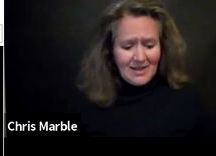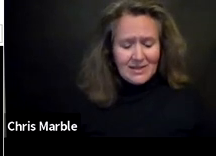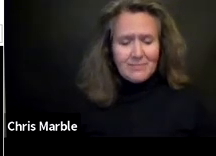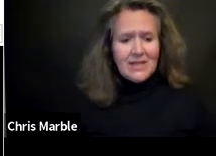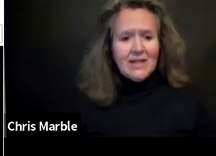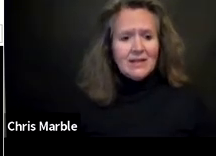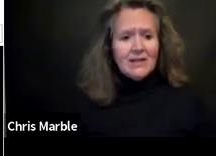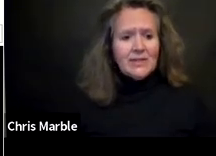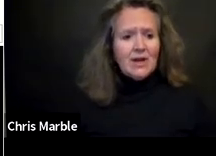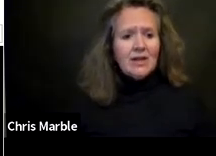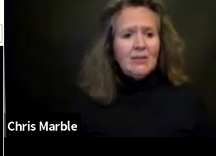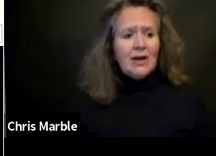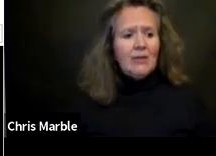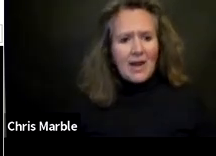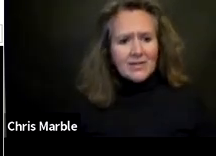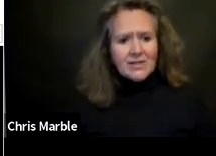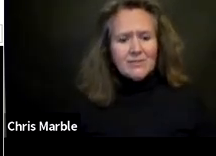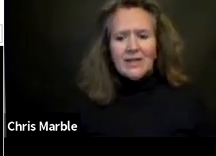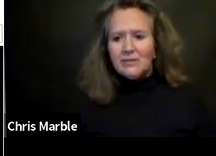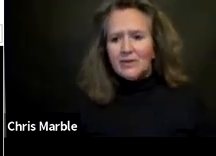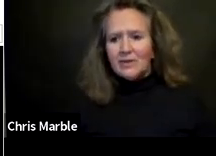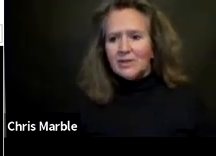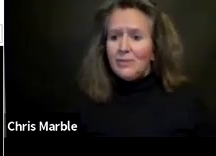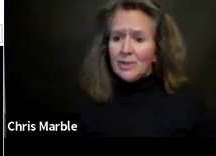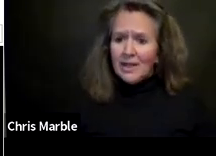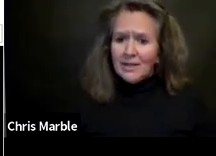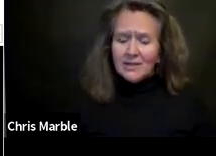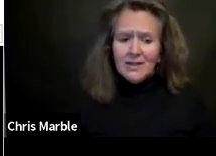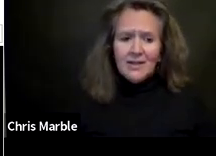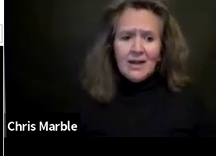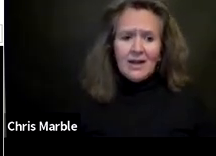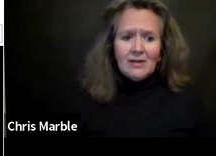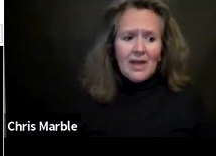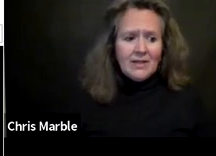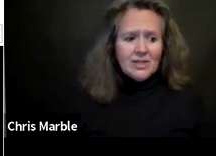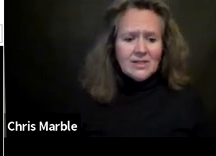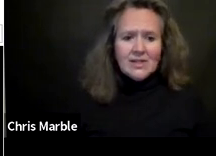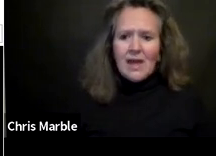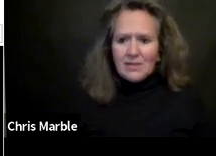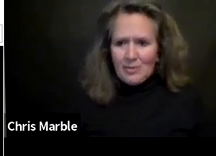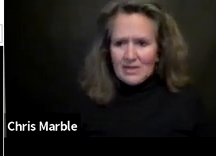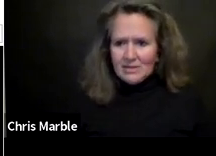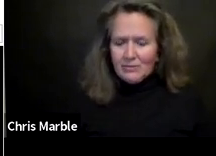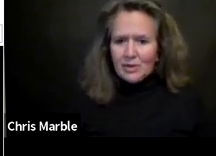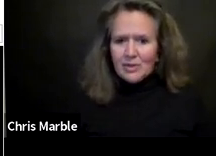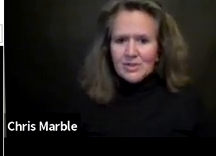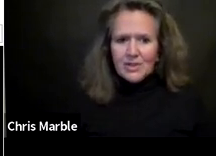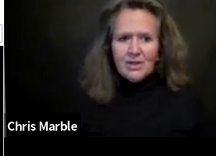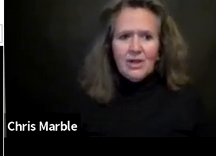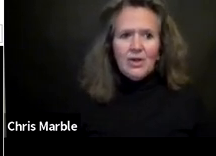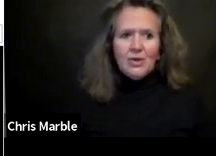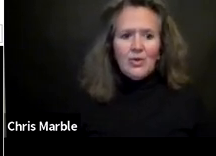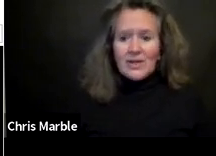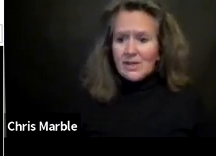in the media, they've been talking about how masks make it difficult to communicate, and it just exacerbates it for a